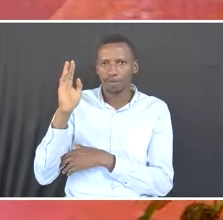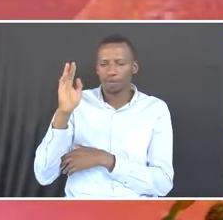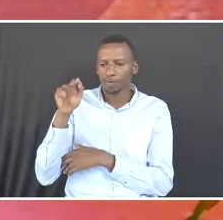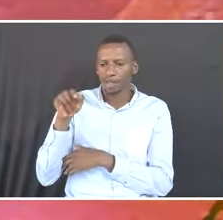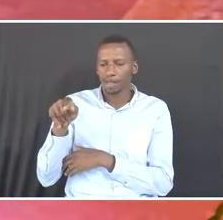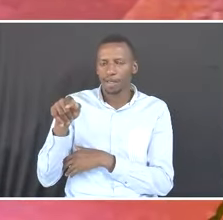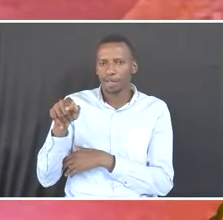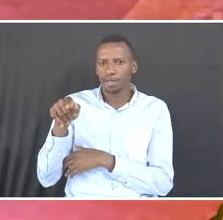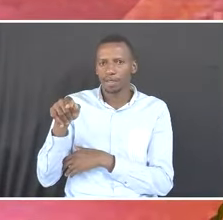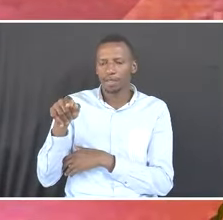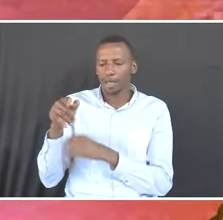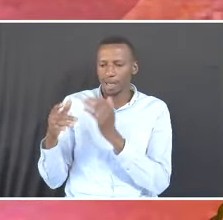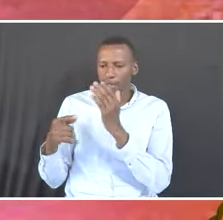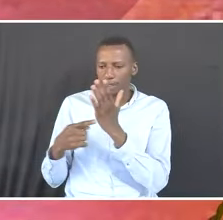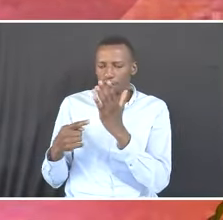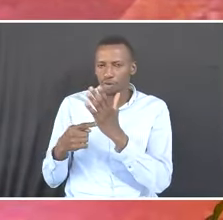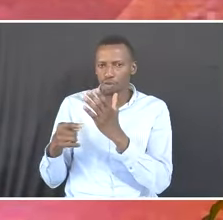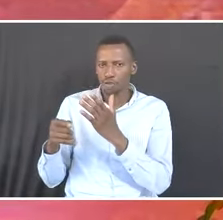made sure